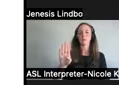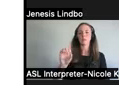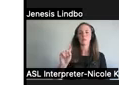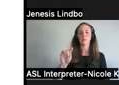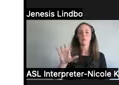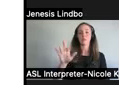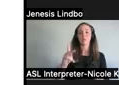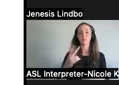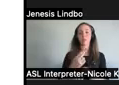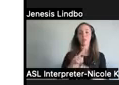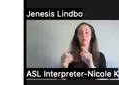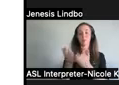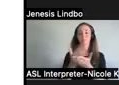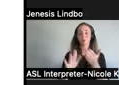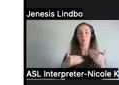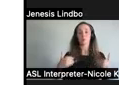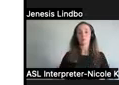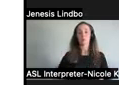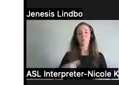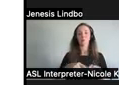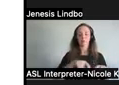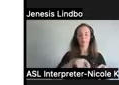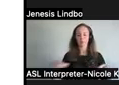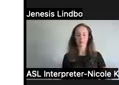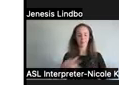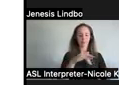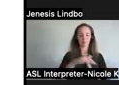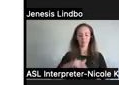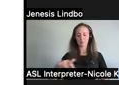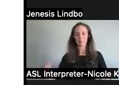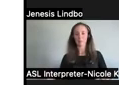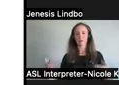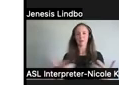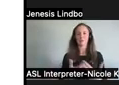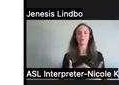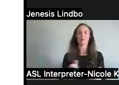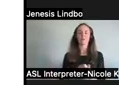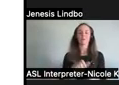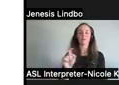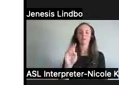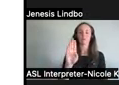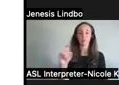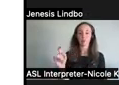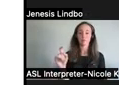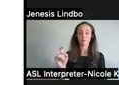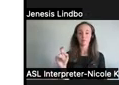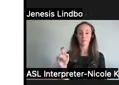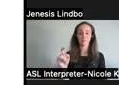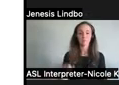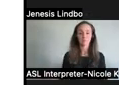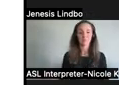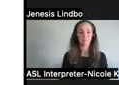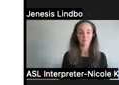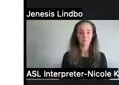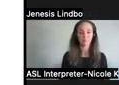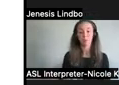have 3D printed large joystick arcade buttons that can be plugged into the Xbox Adaptive Controller as well. Some